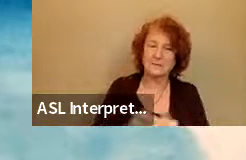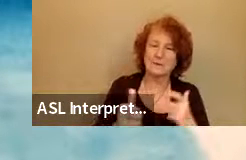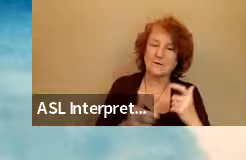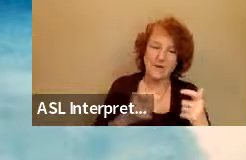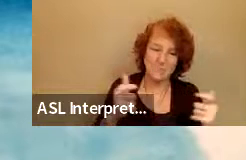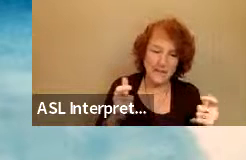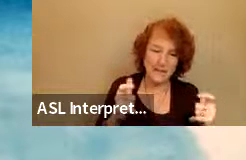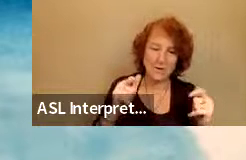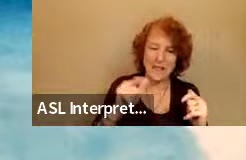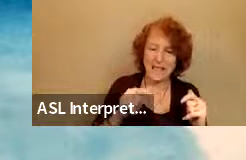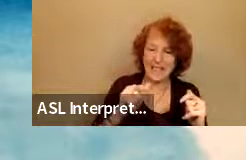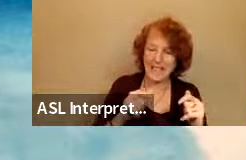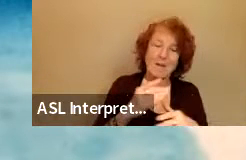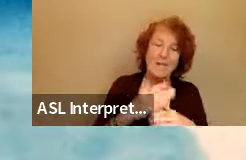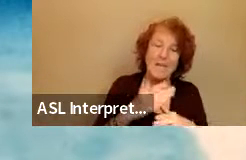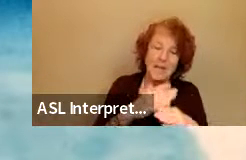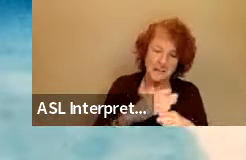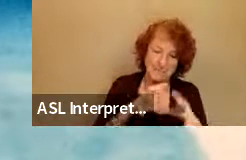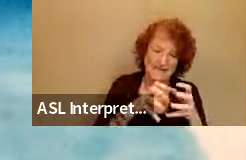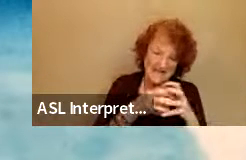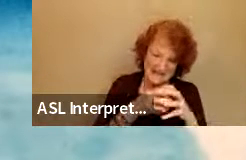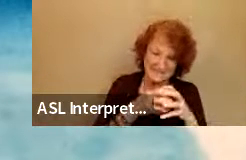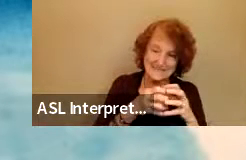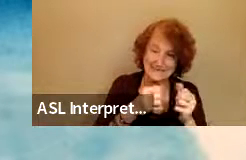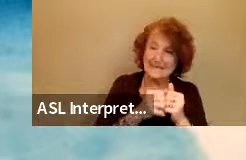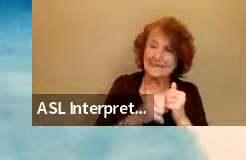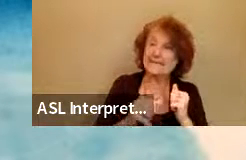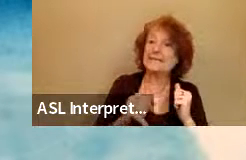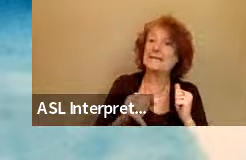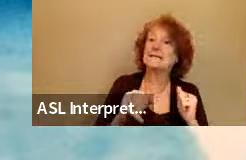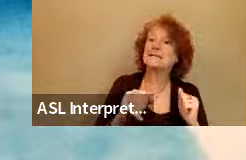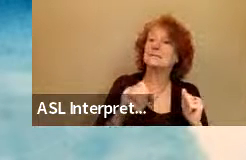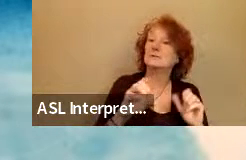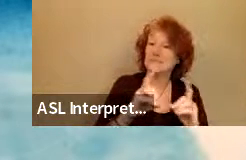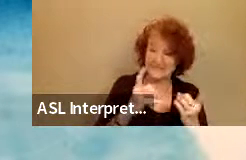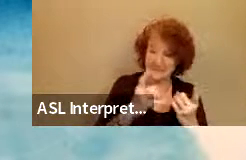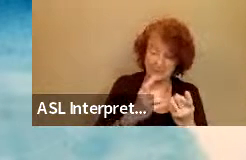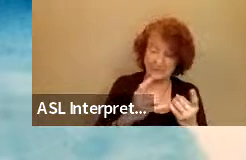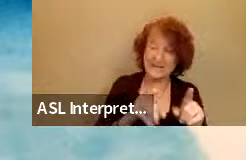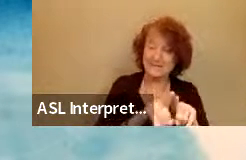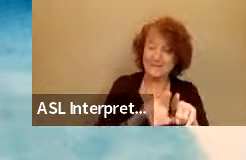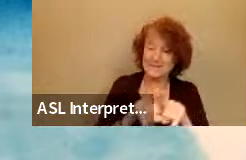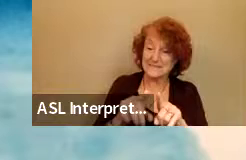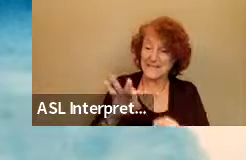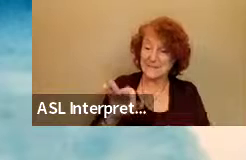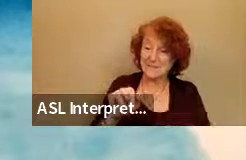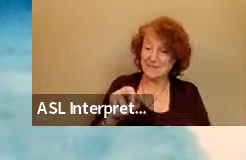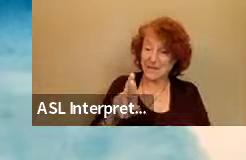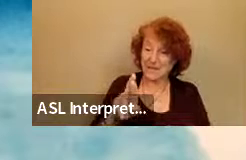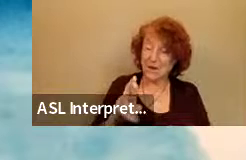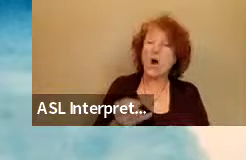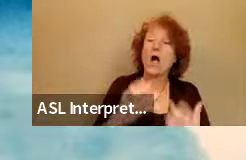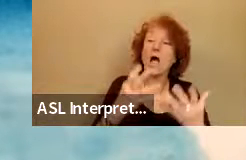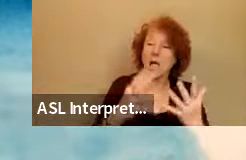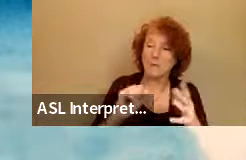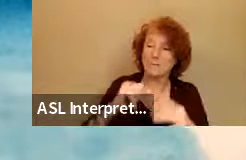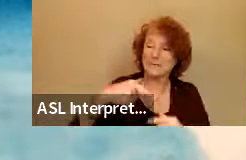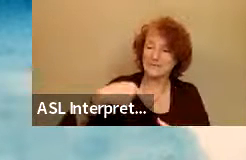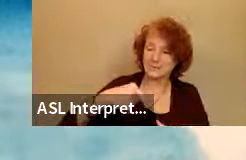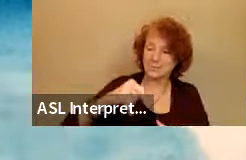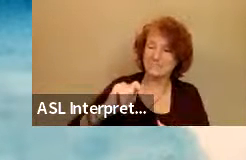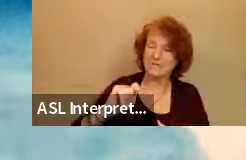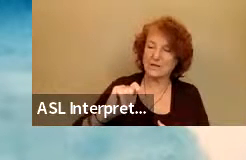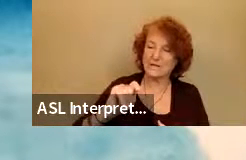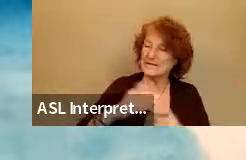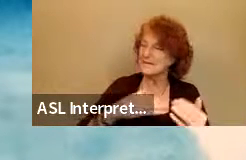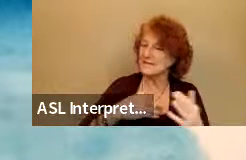our current zoning, each zoning district gets the same FAR, or the amount of square footage you're allowed to build, regardless of whether you're building market rate or